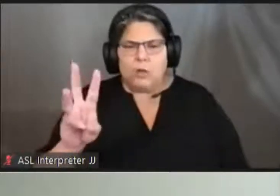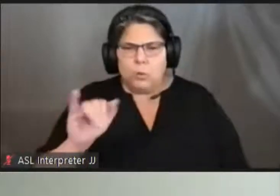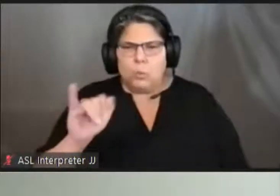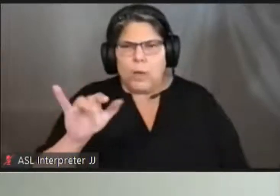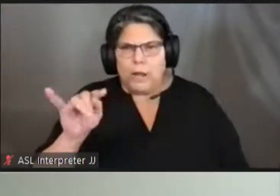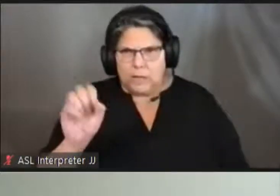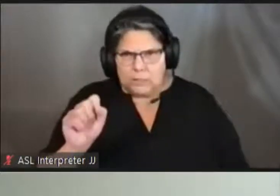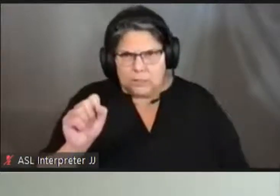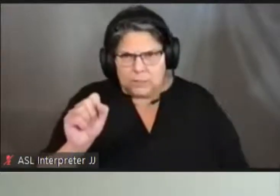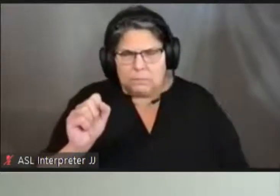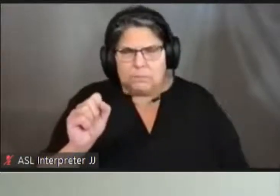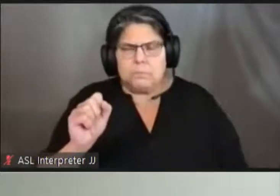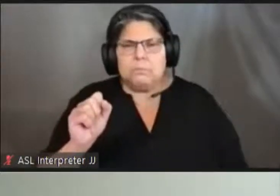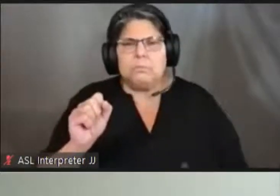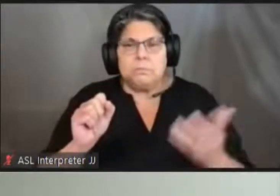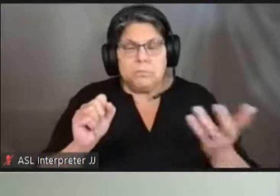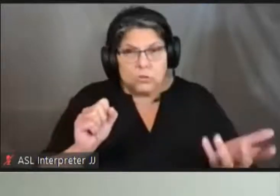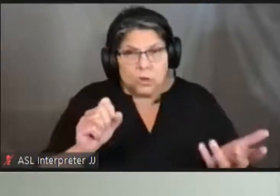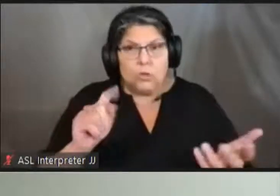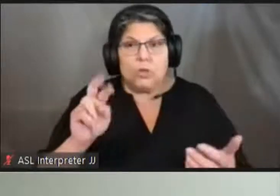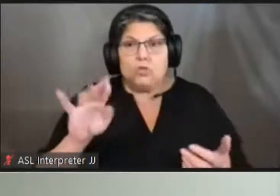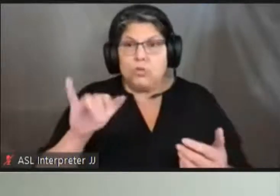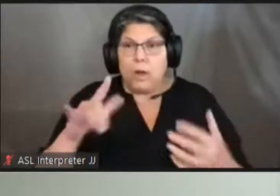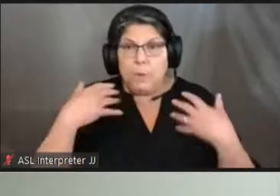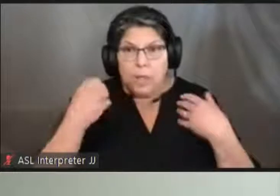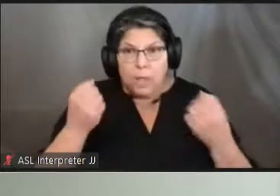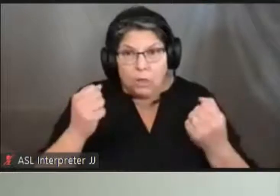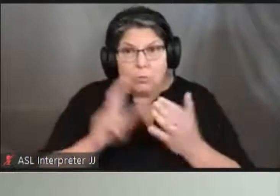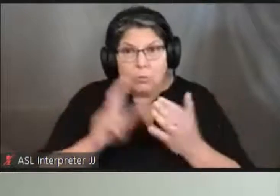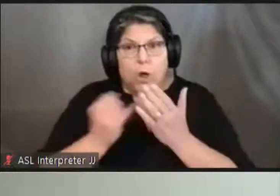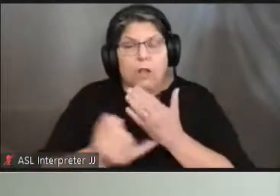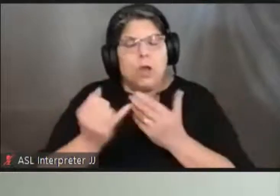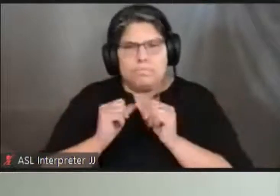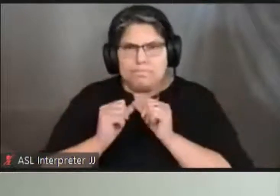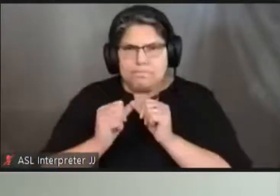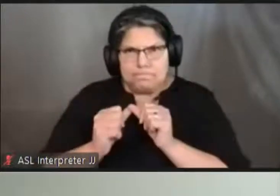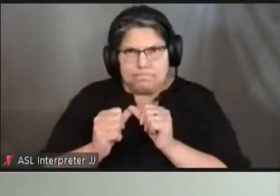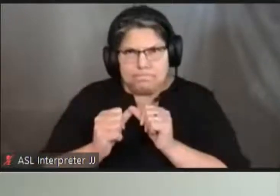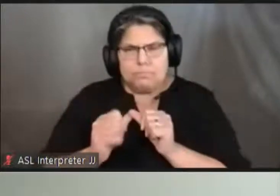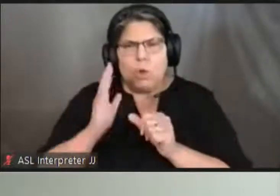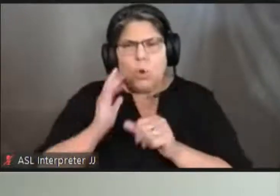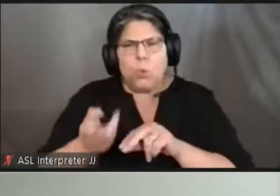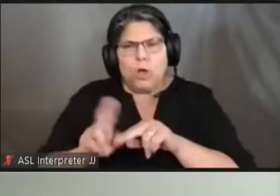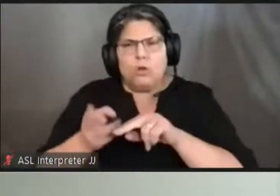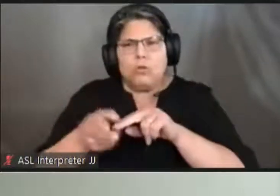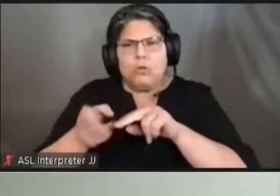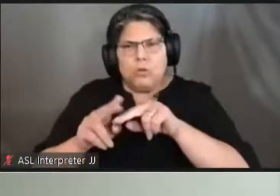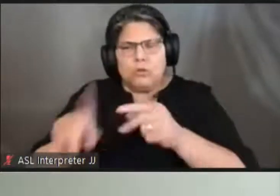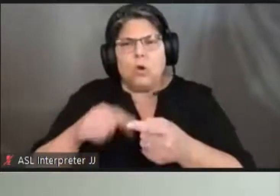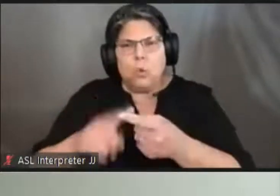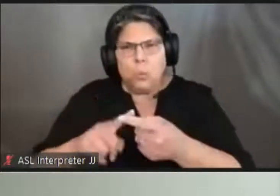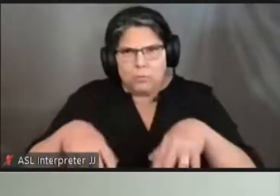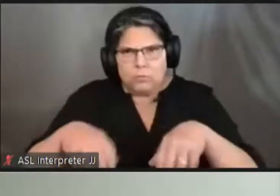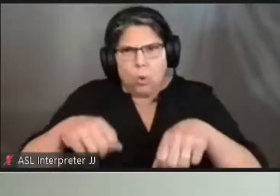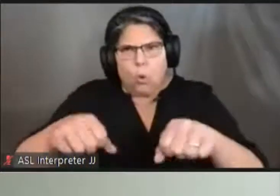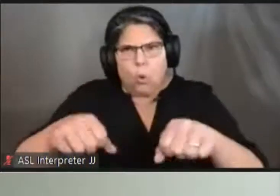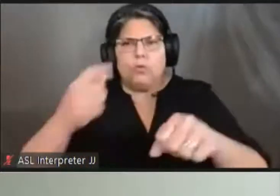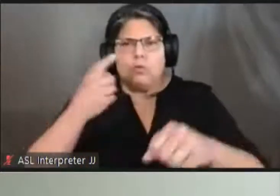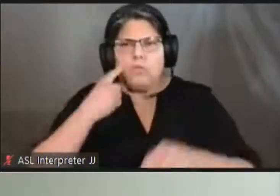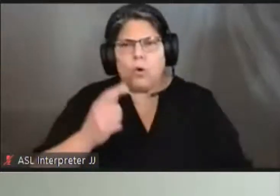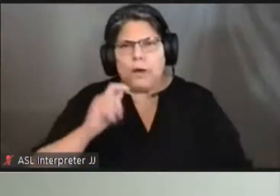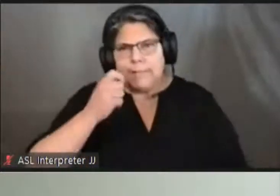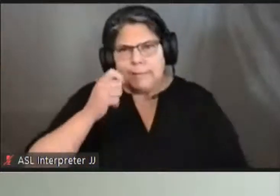So Consolidated Tribal Health Project continues and plans to increase their testing events. Though